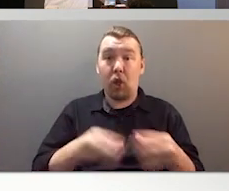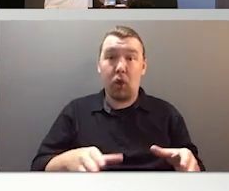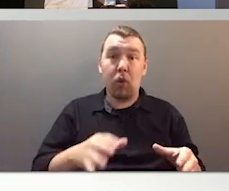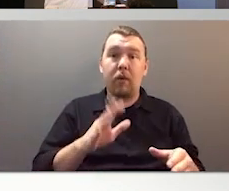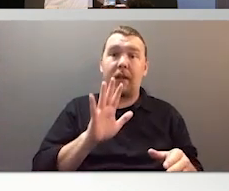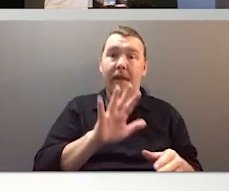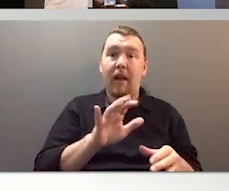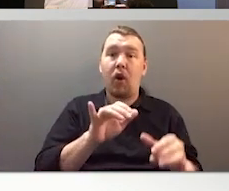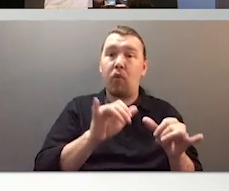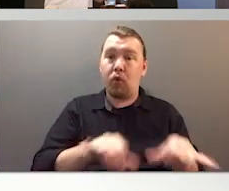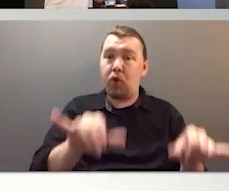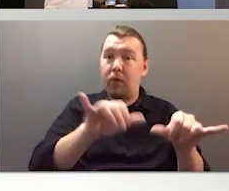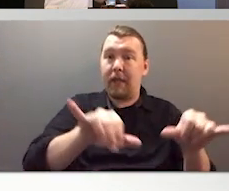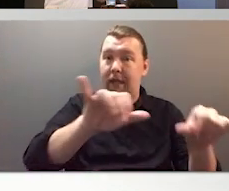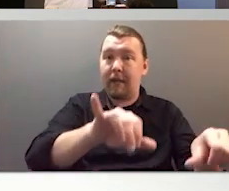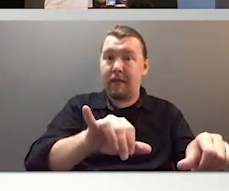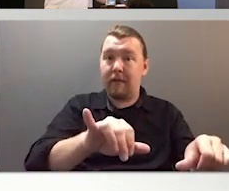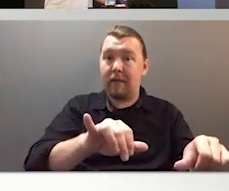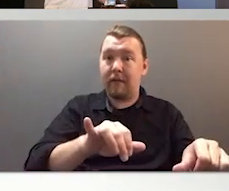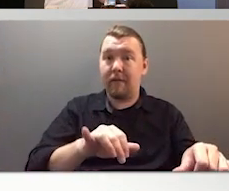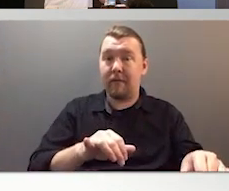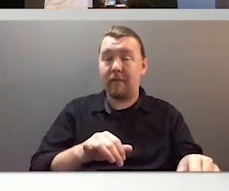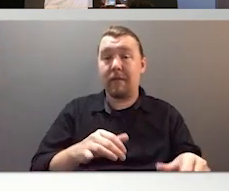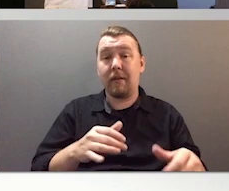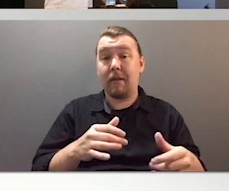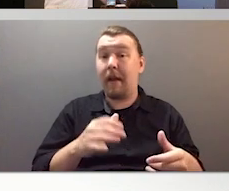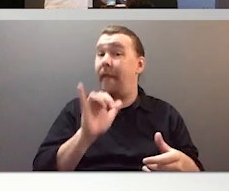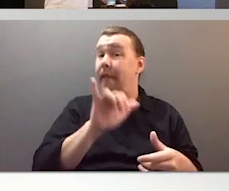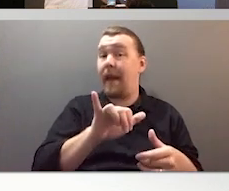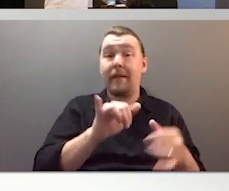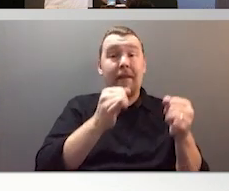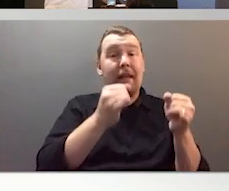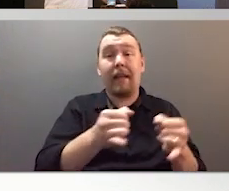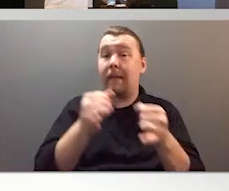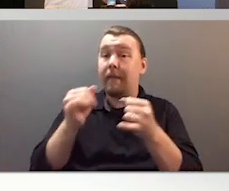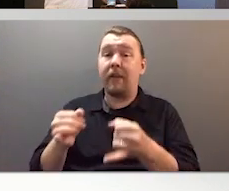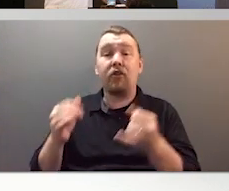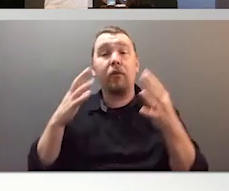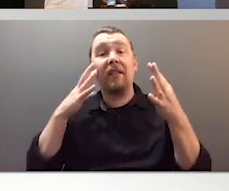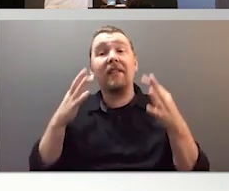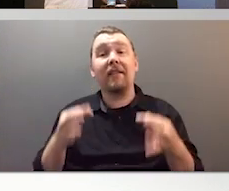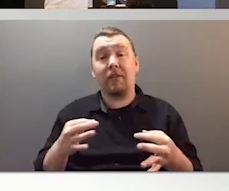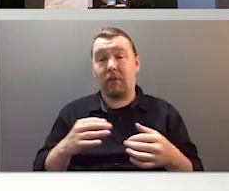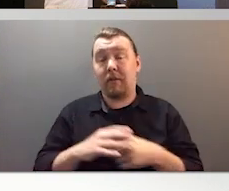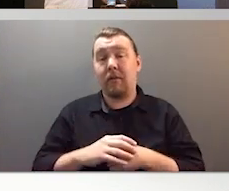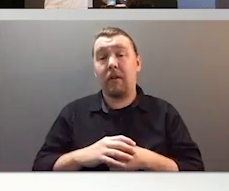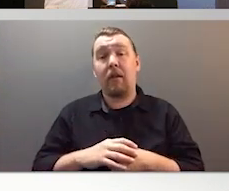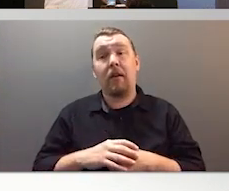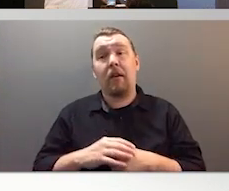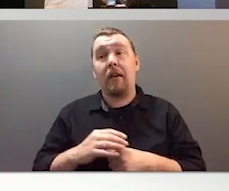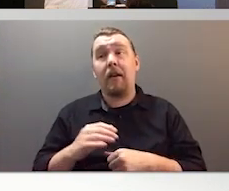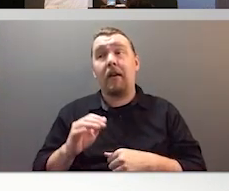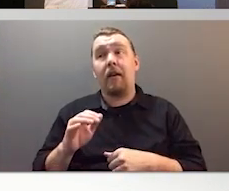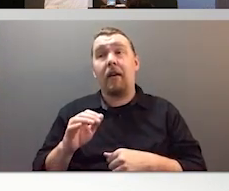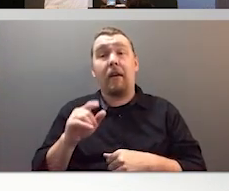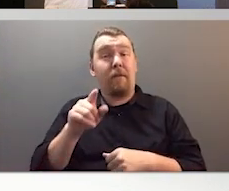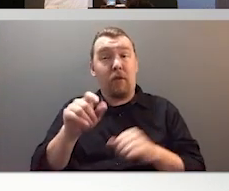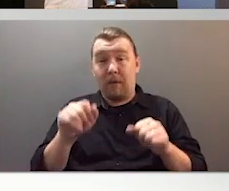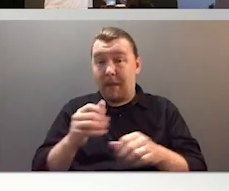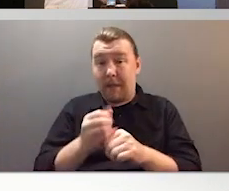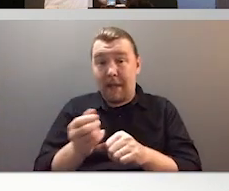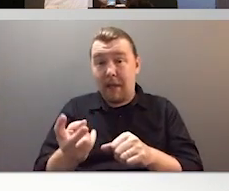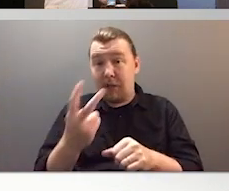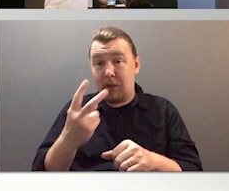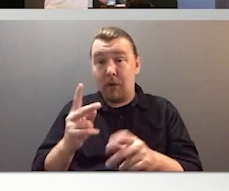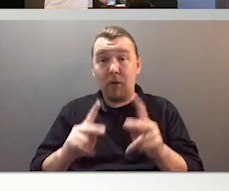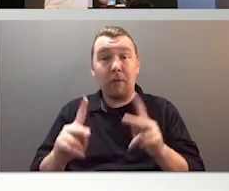even 2 people together, like it's almost like starting over. So I was listening to a podcast the other day and they were talking about like having